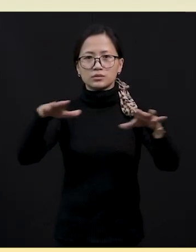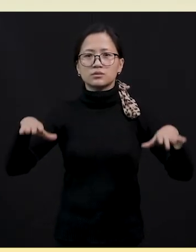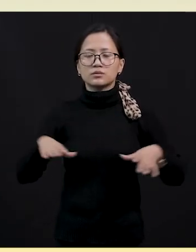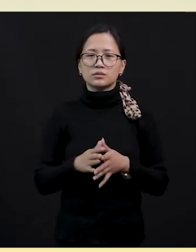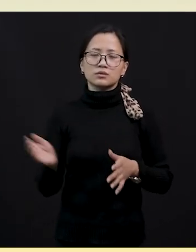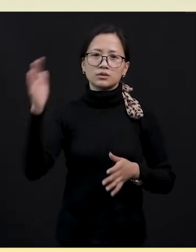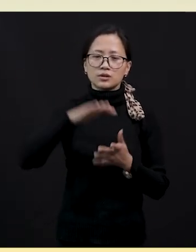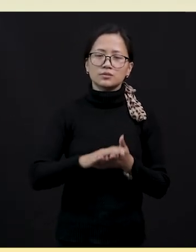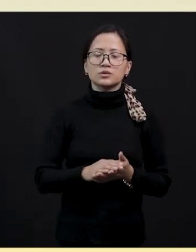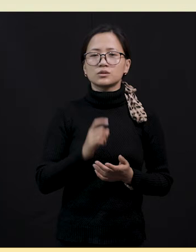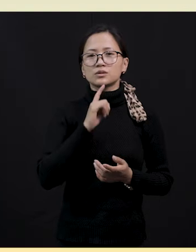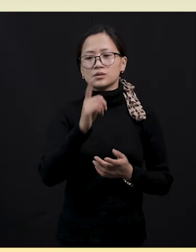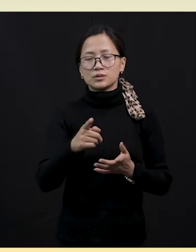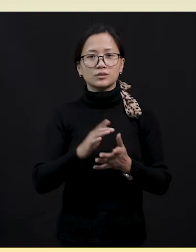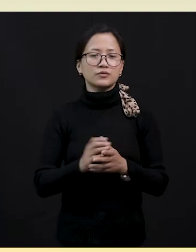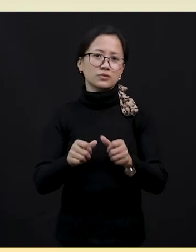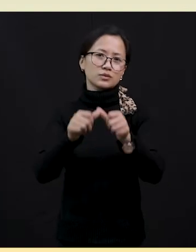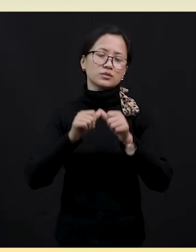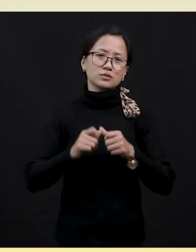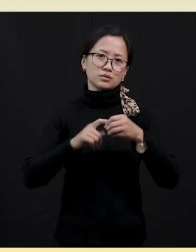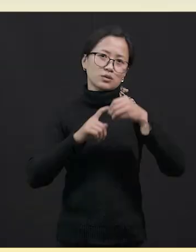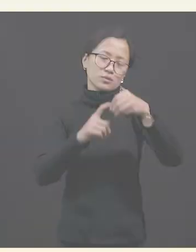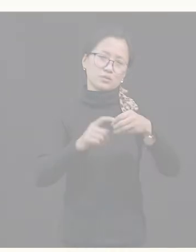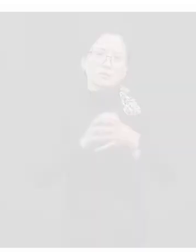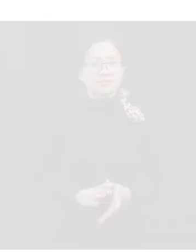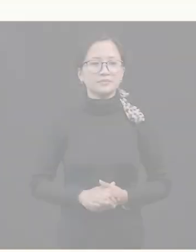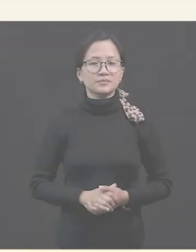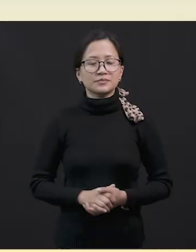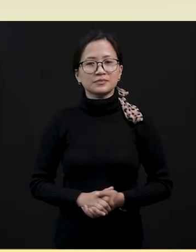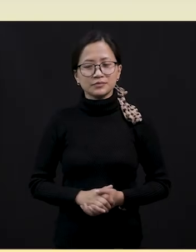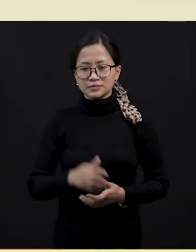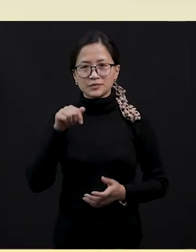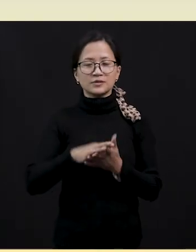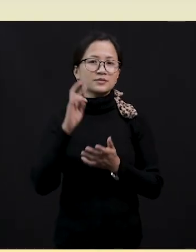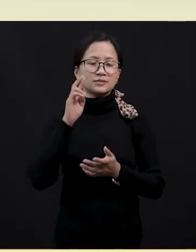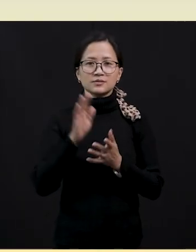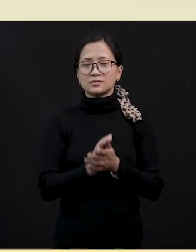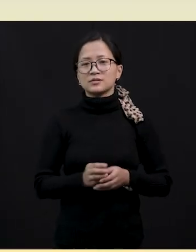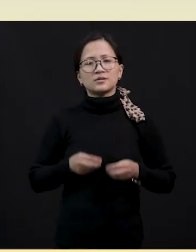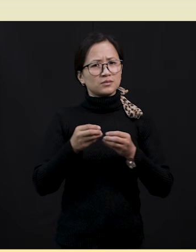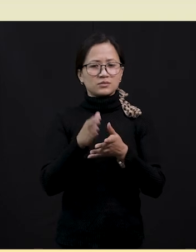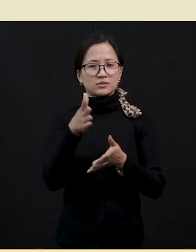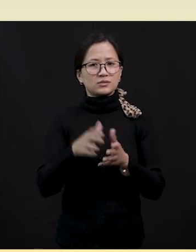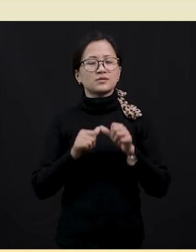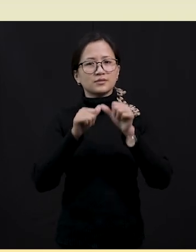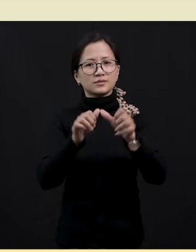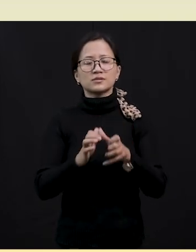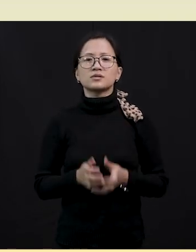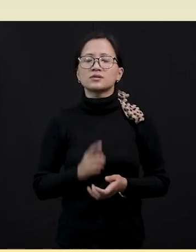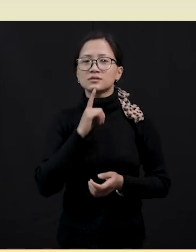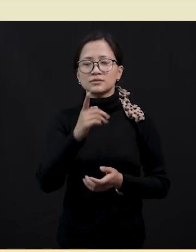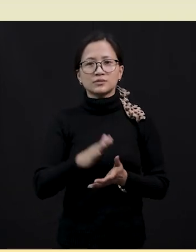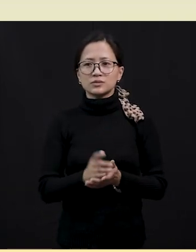I came to you, wise man, for answers to my questions. So he says, if you can give me no answer, tell me